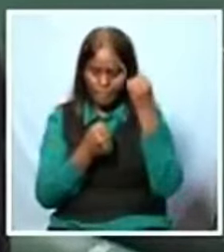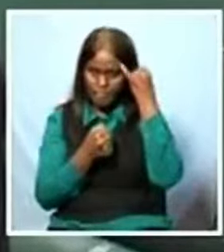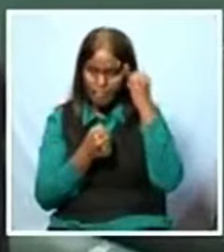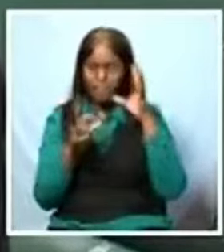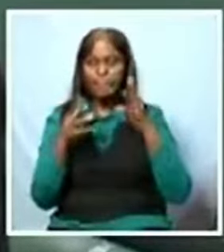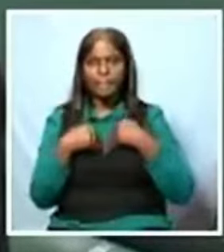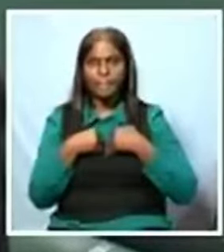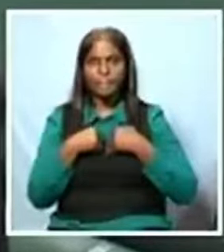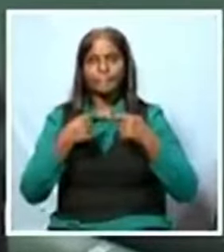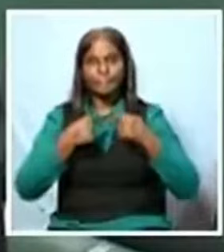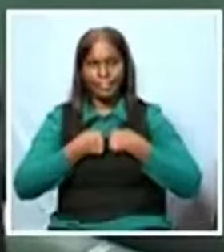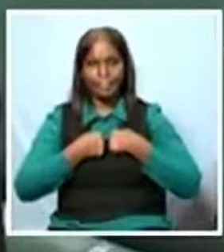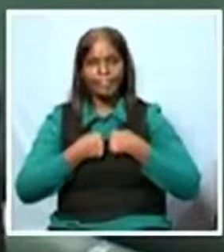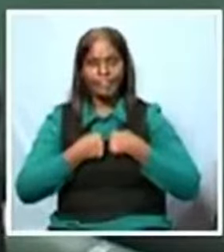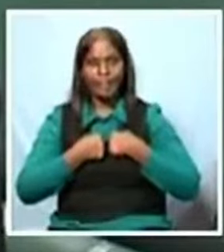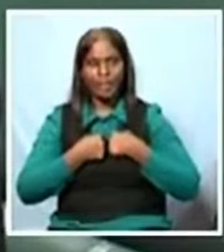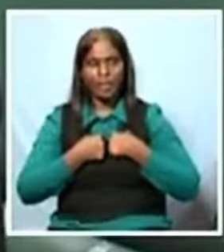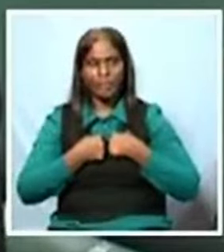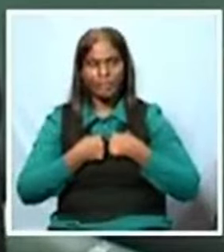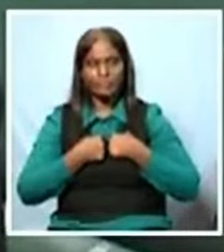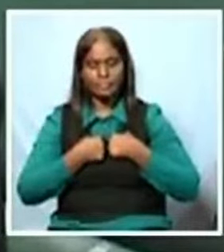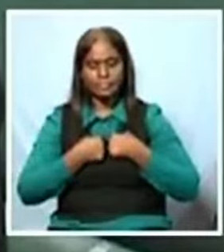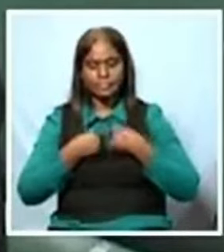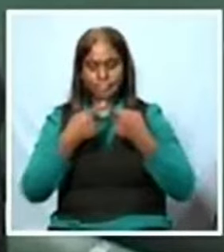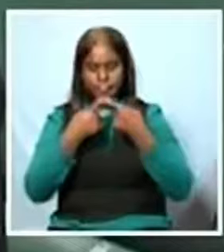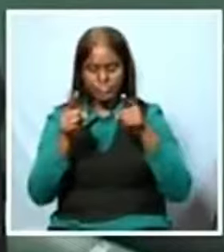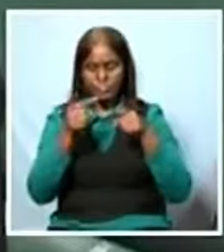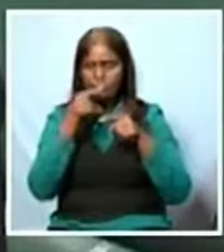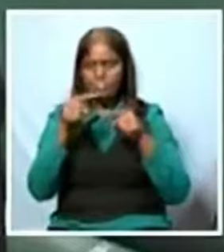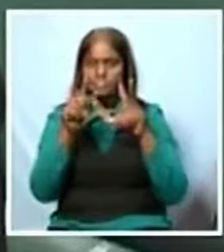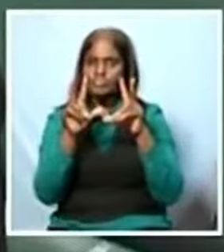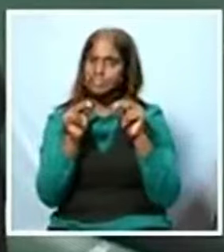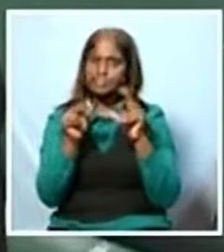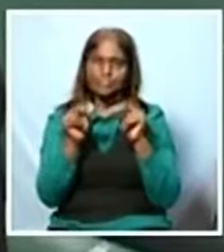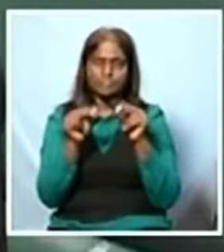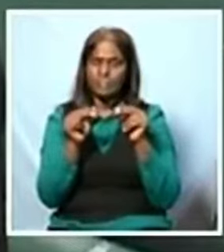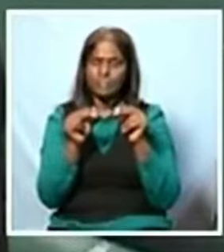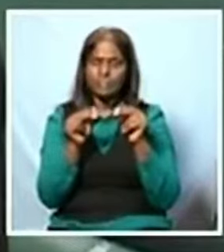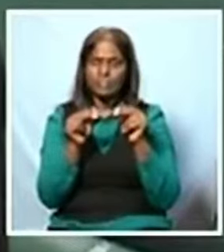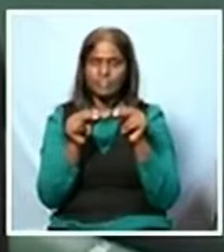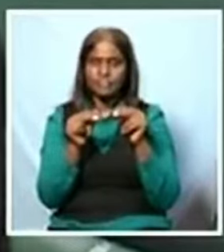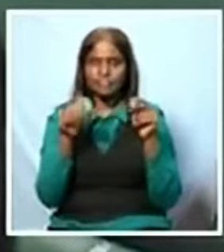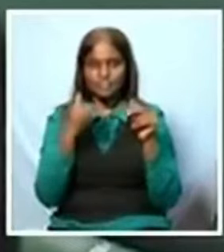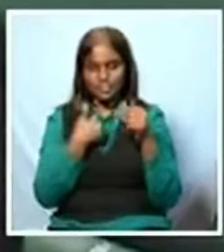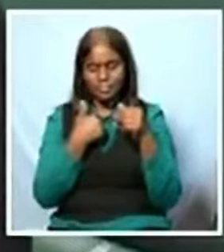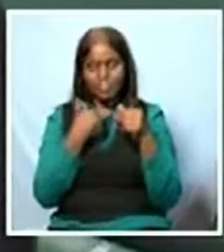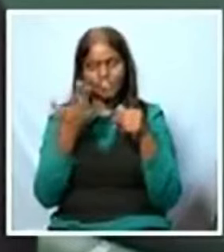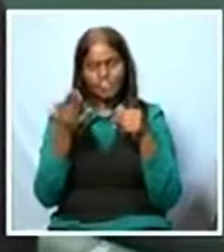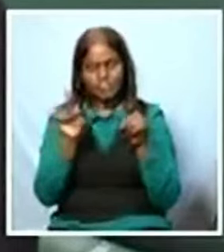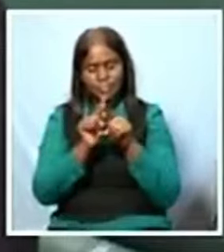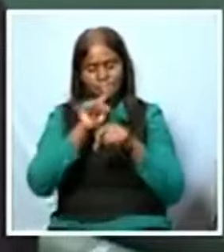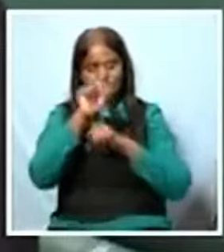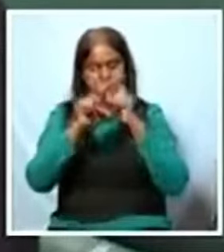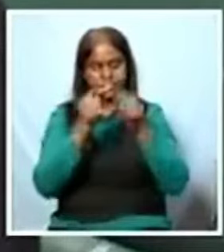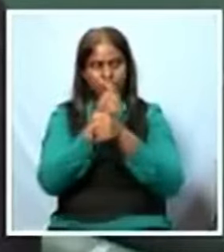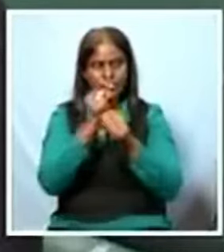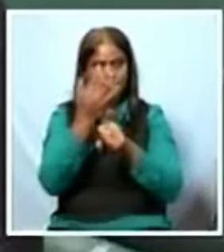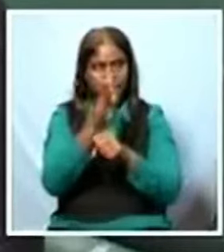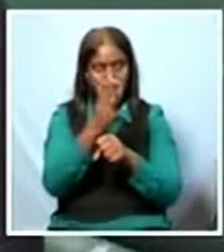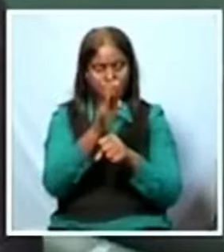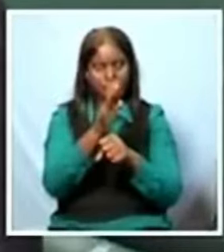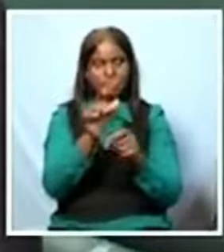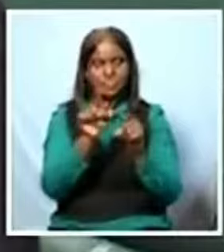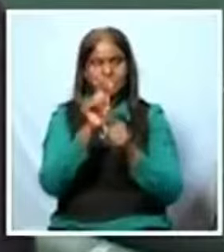opinion say aye. Aye. Of the contrary say no. The ayes have it. The question is resolved in the